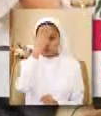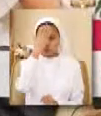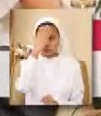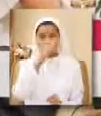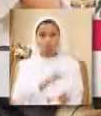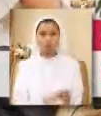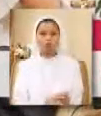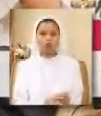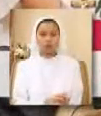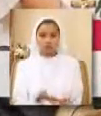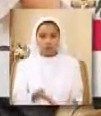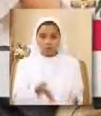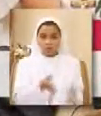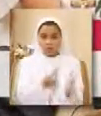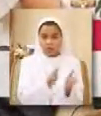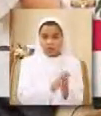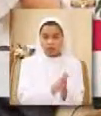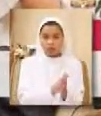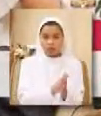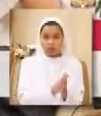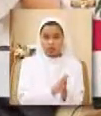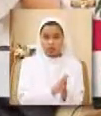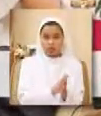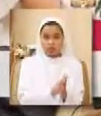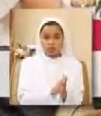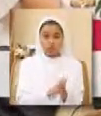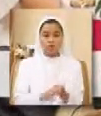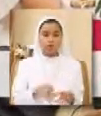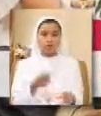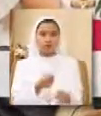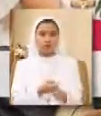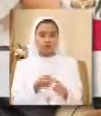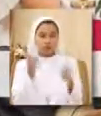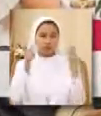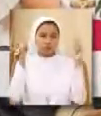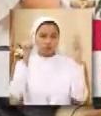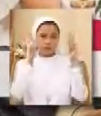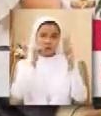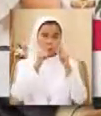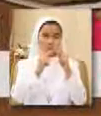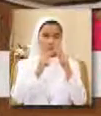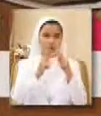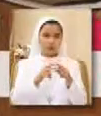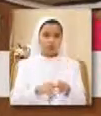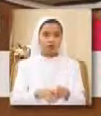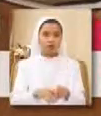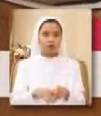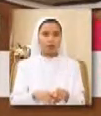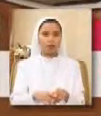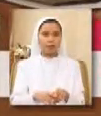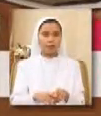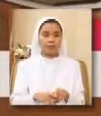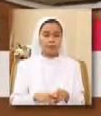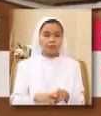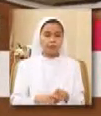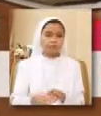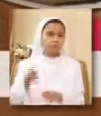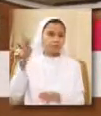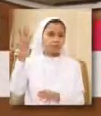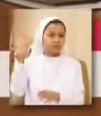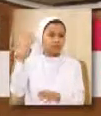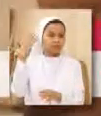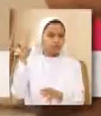Pope. So I was a Franciscan sister of Allegheny. Our foundation, our group is in Allegheny. We're over 100 years